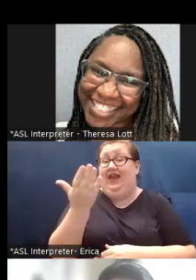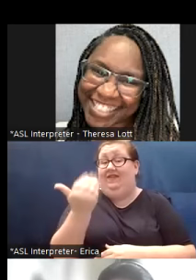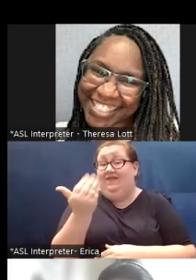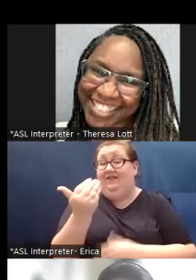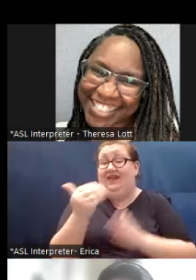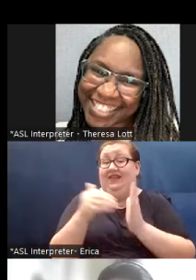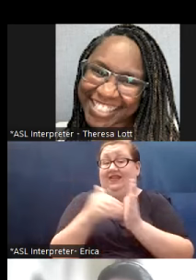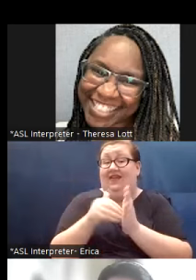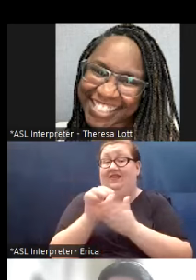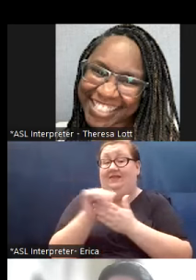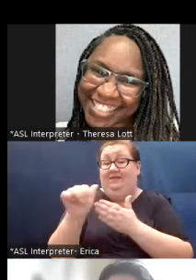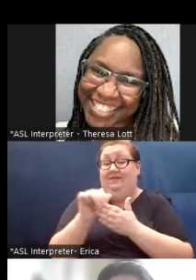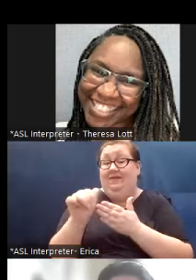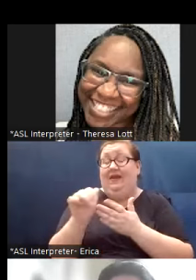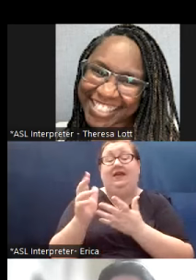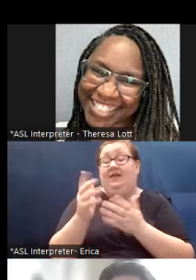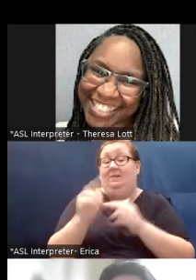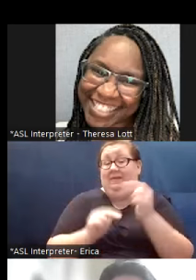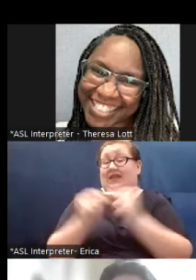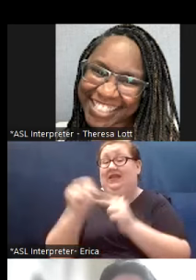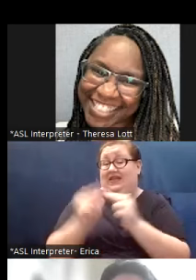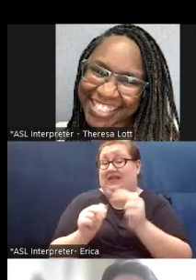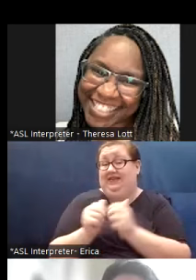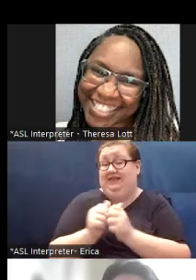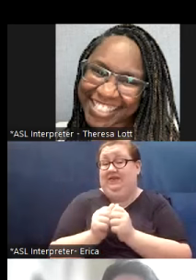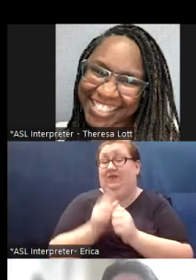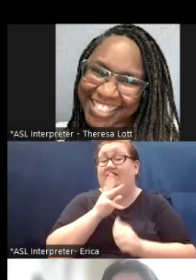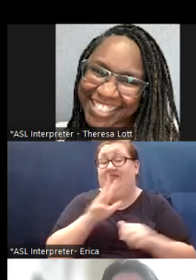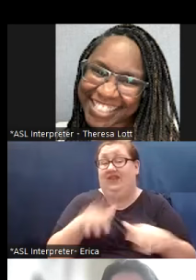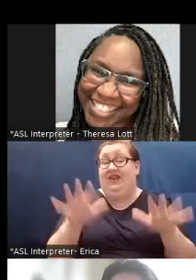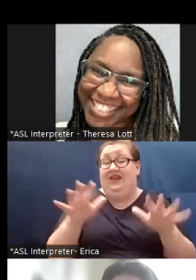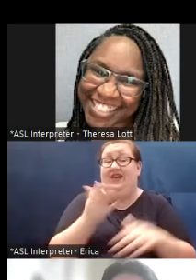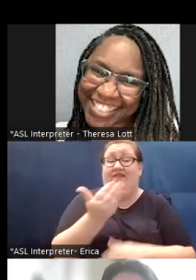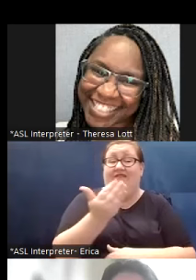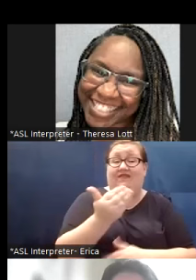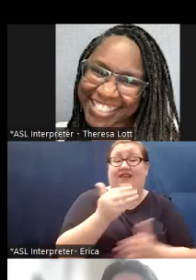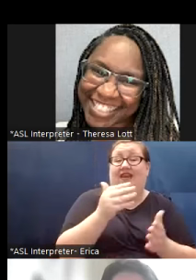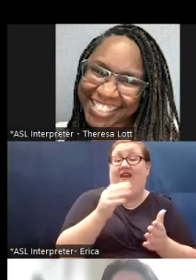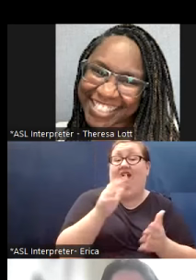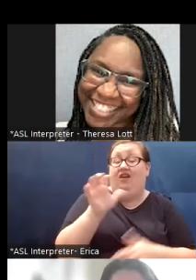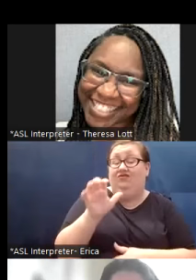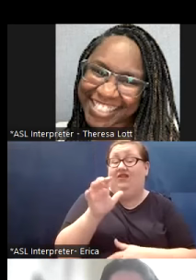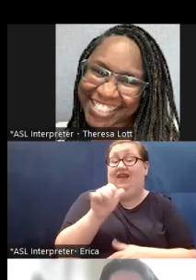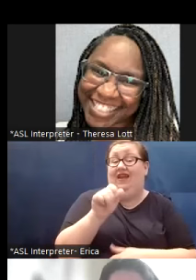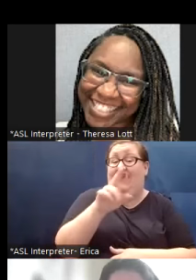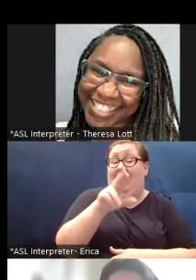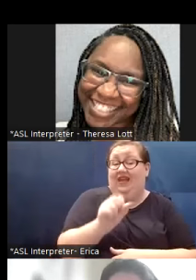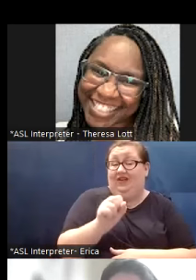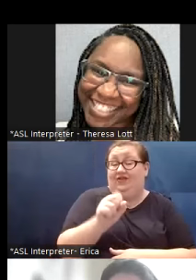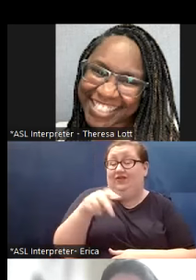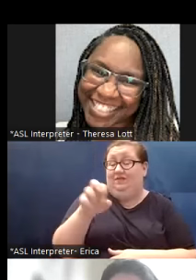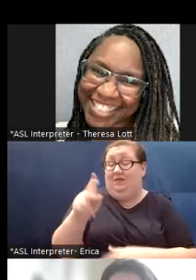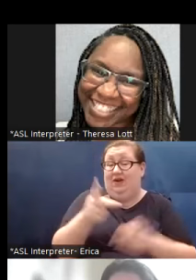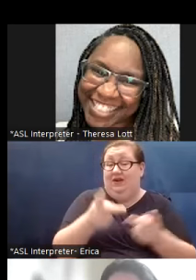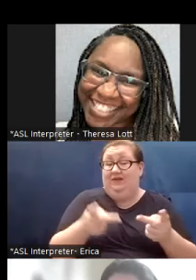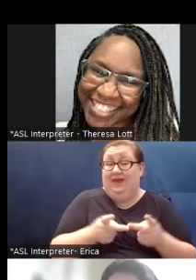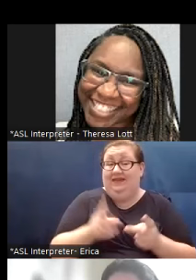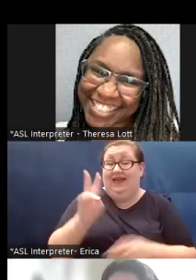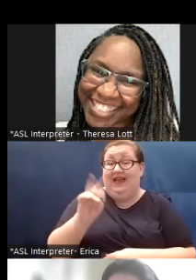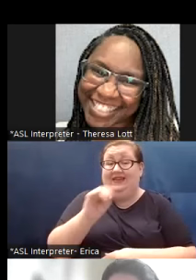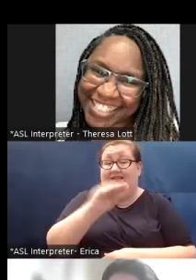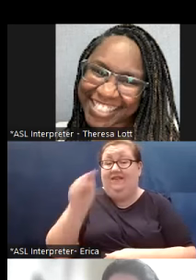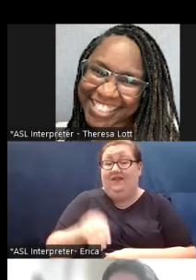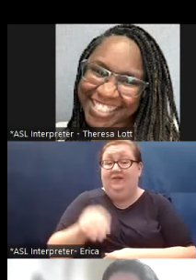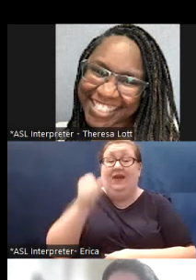of flooding. 1,500 acres of park space and 70% of daily economic output across